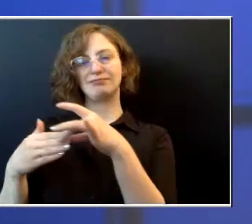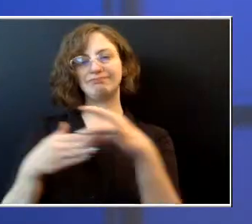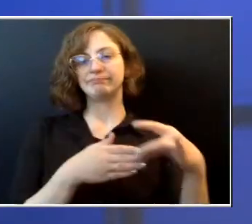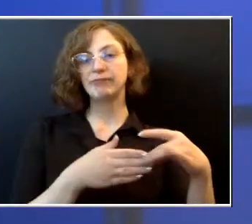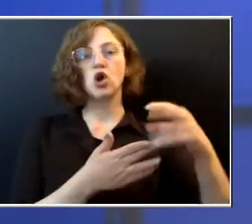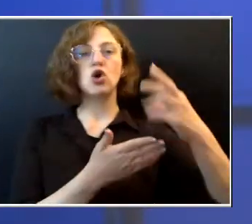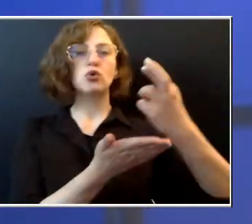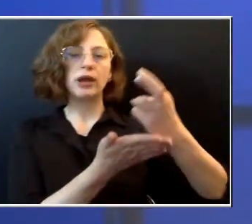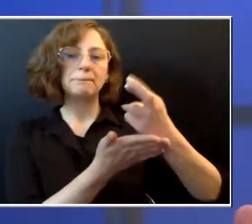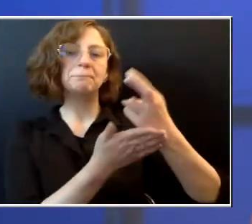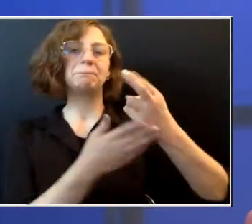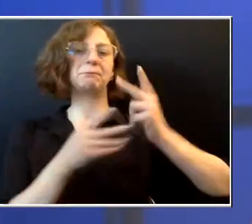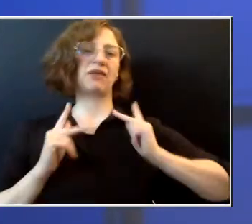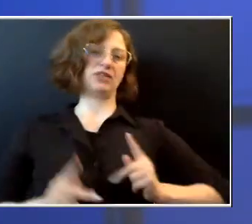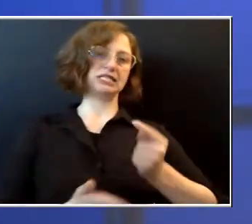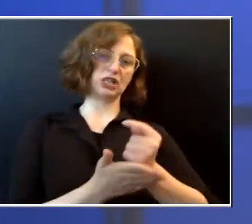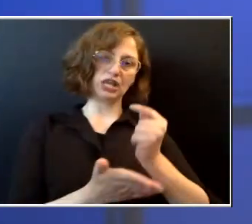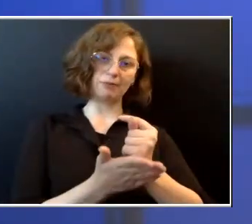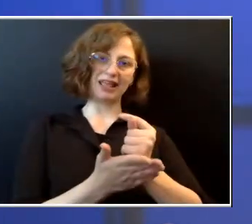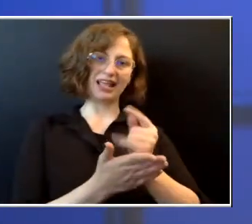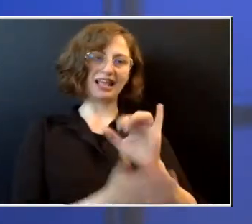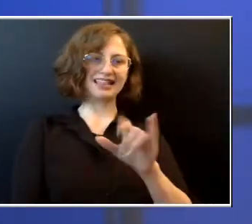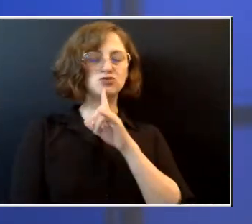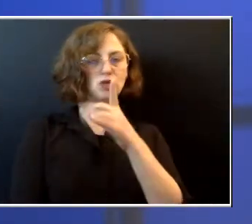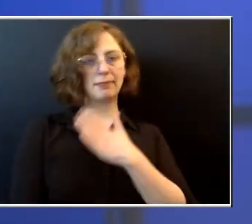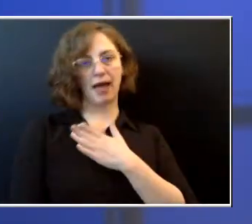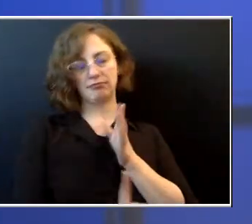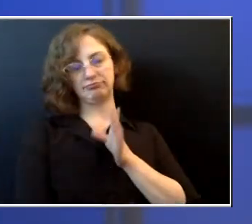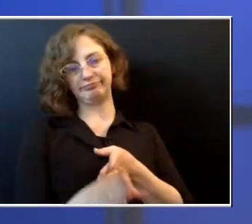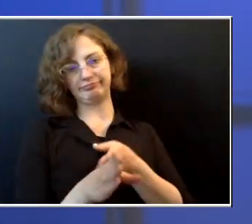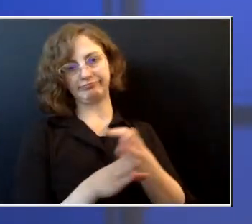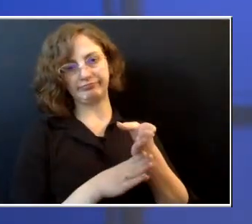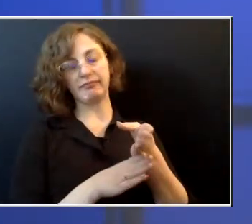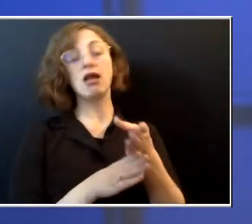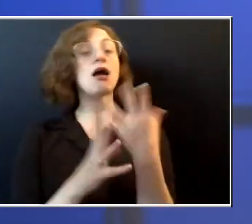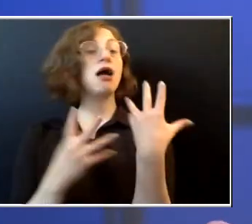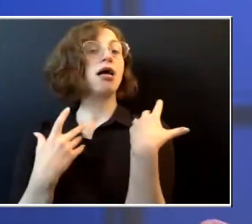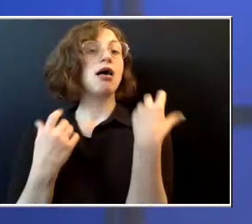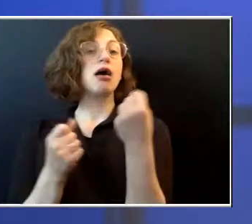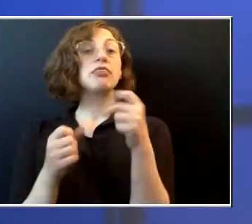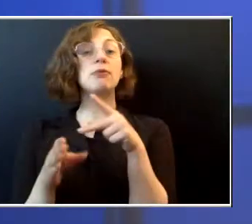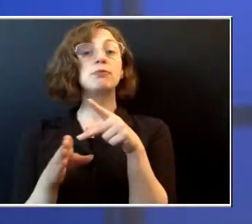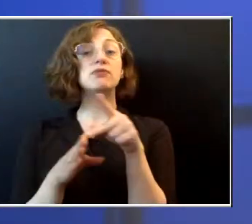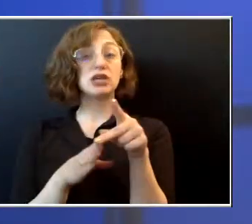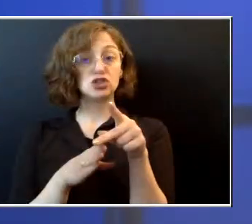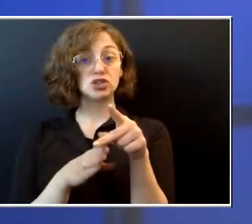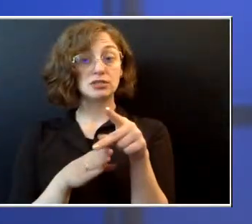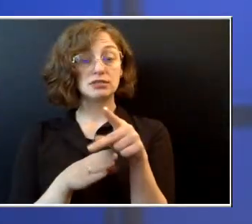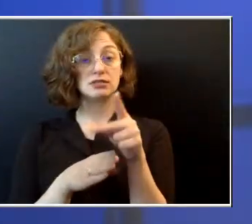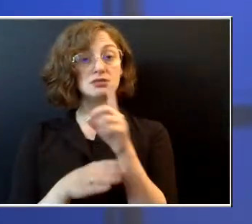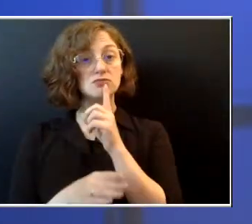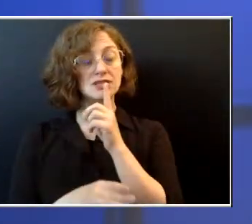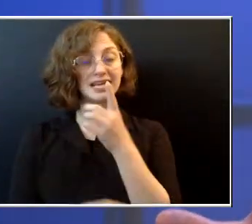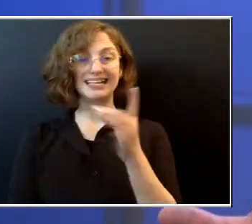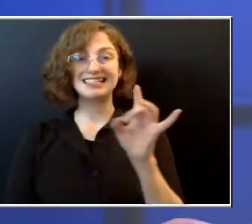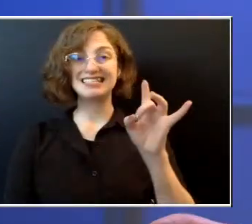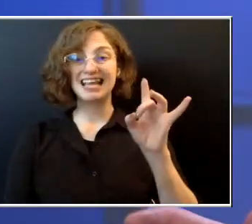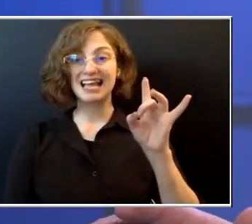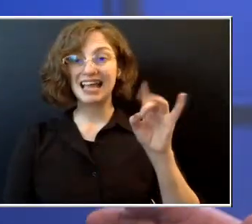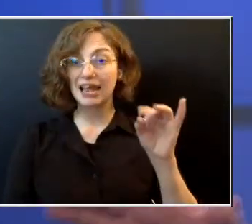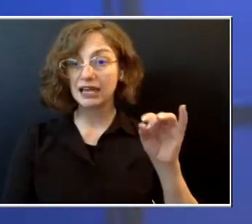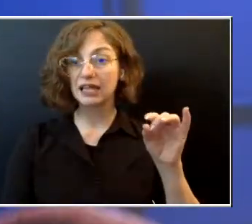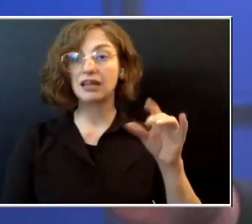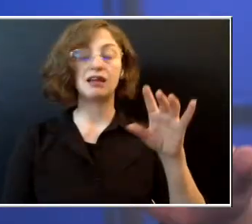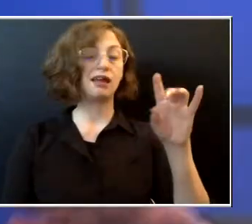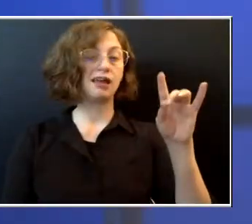research field. And health professions, and sometimes people miss this, health professions is 80 to 85% of the healthcare team. So if you